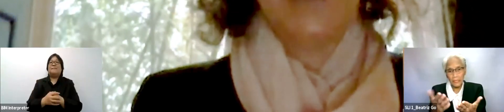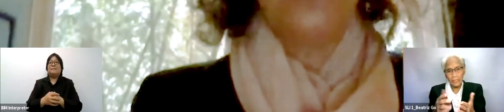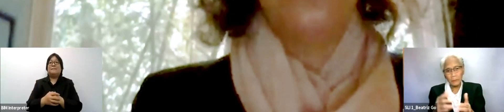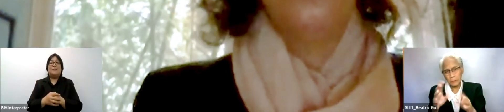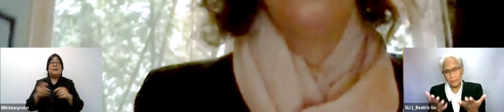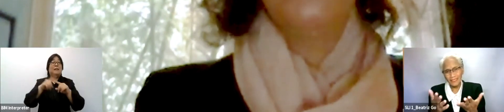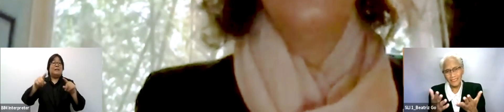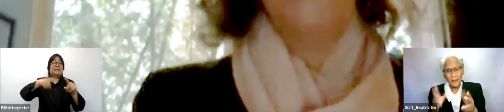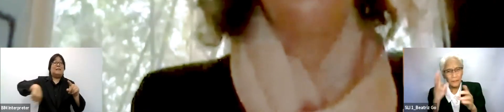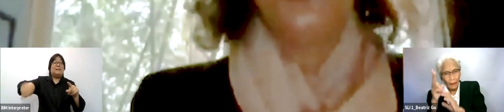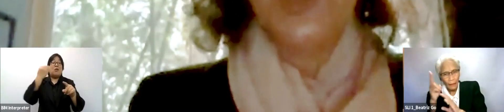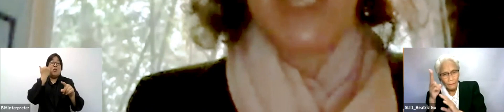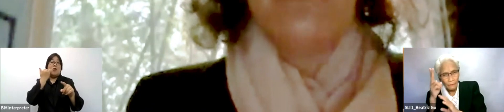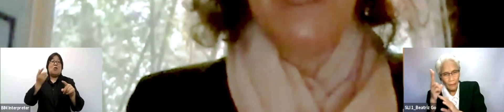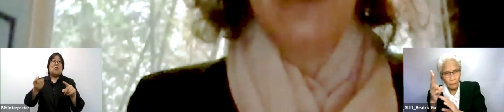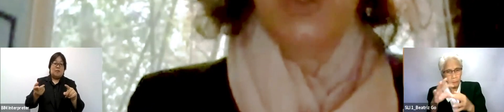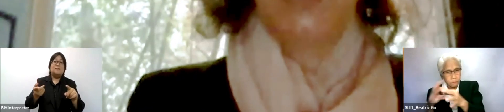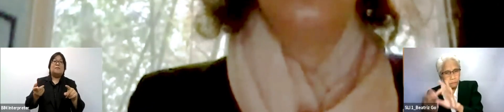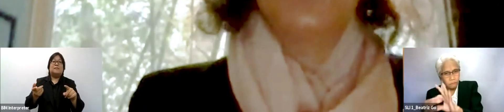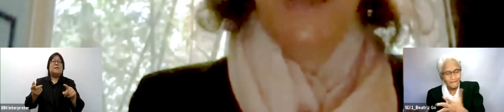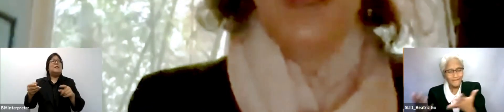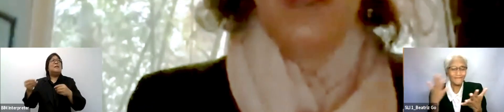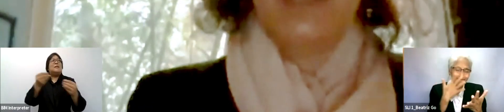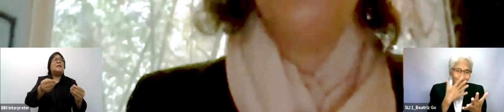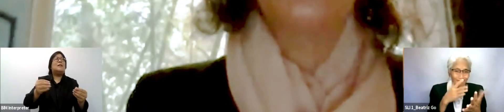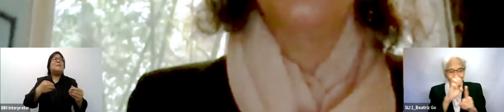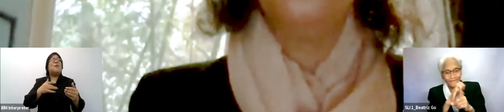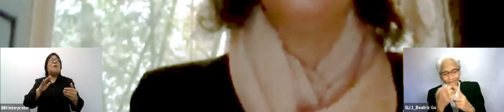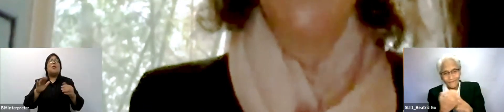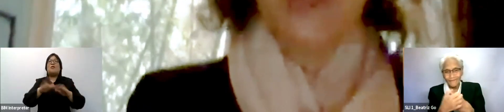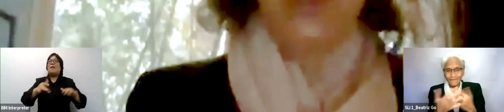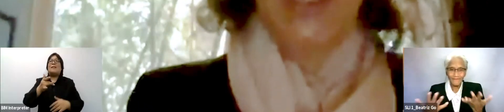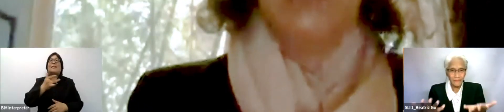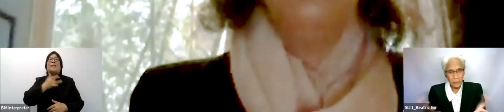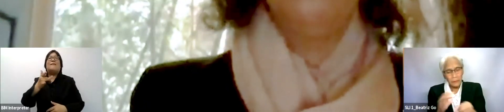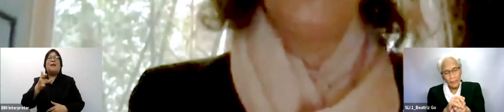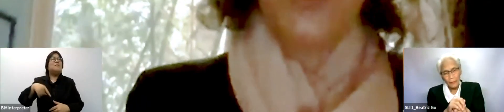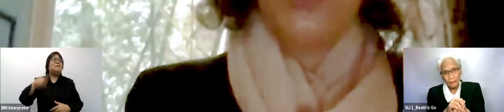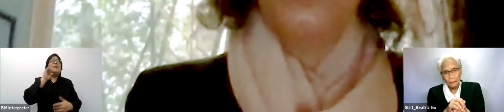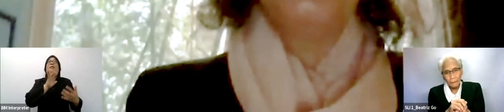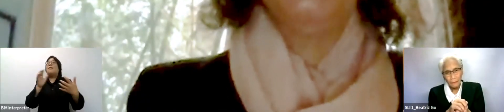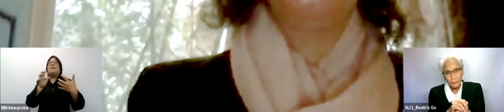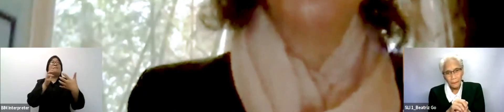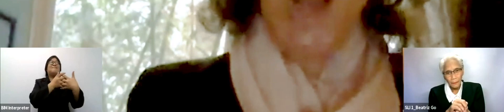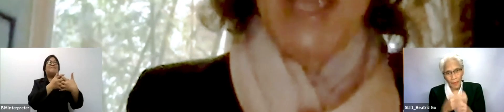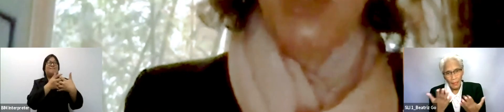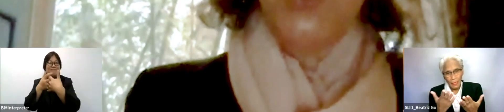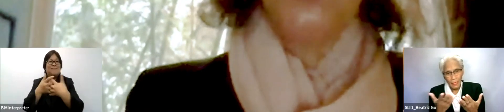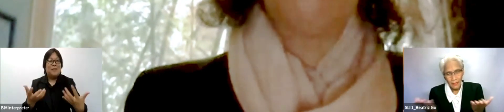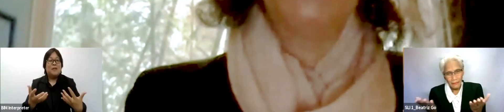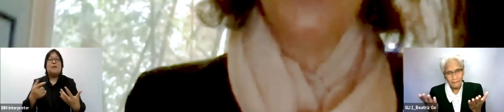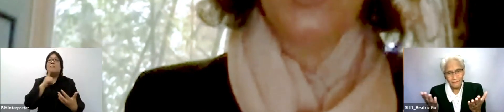by now, we now have 13 pilot child courts in Pakistan who are actually, first of all,